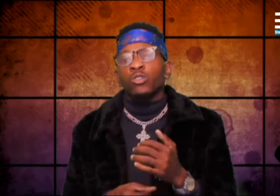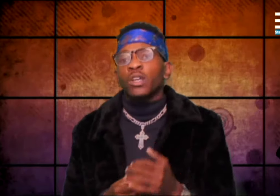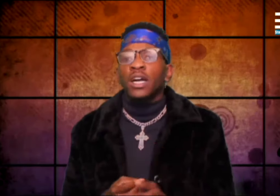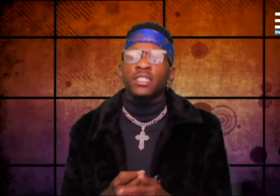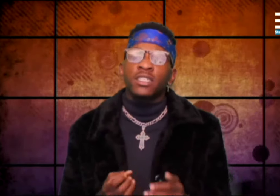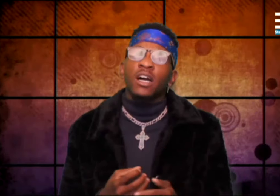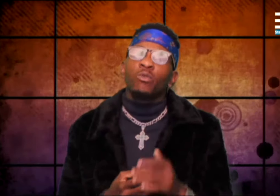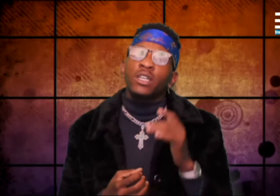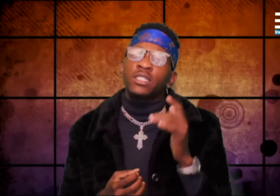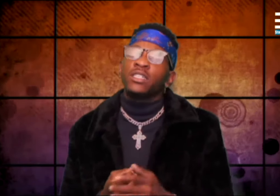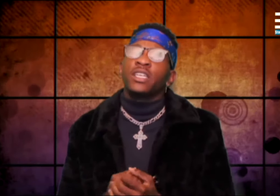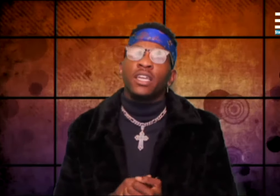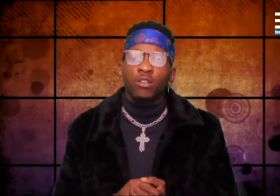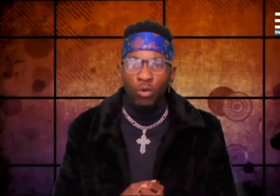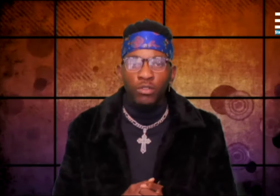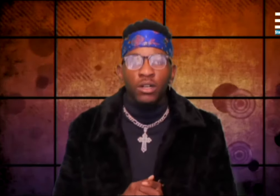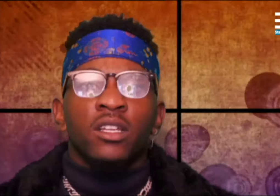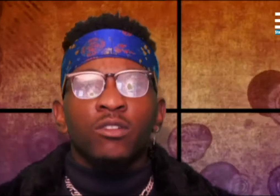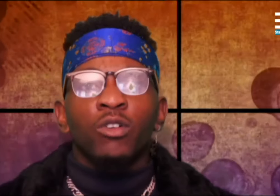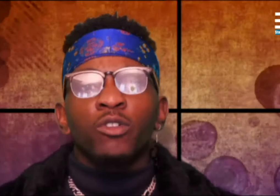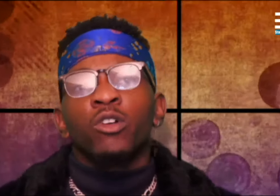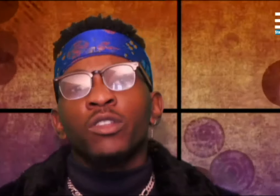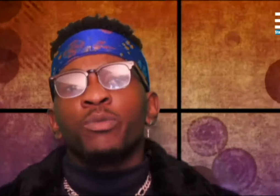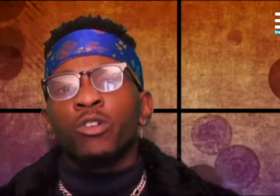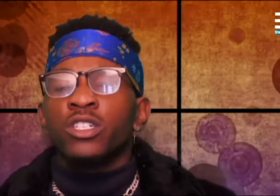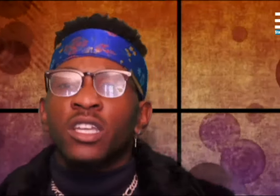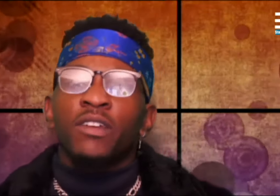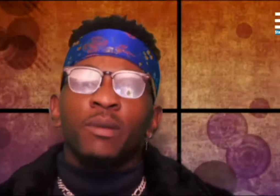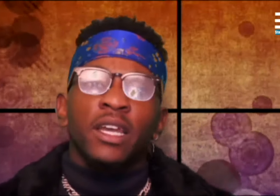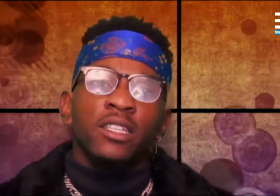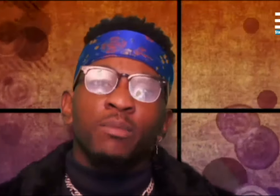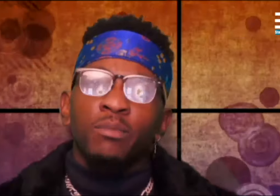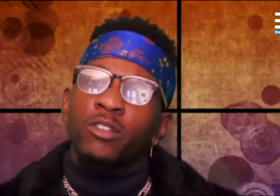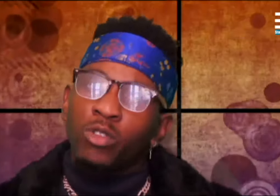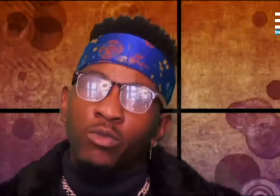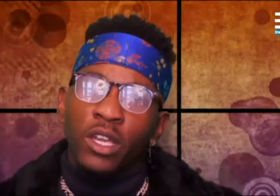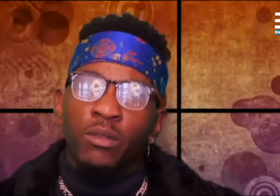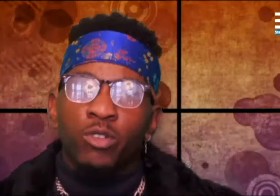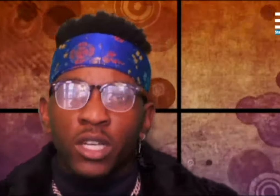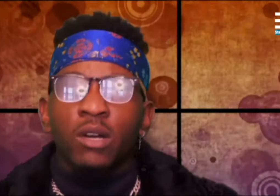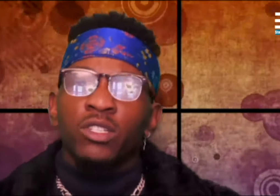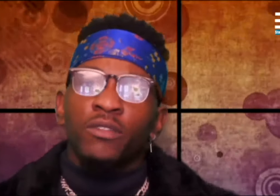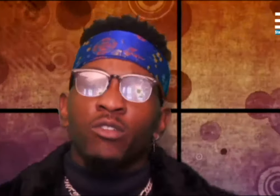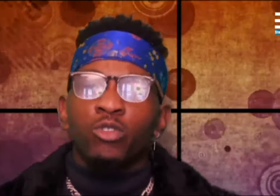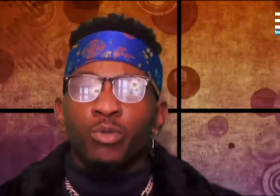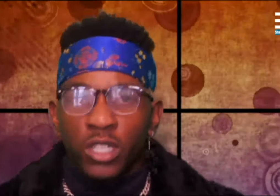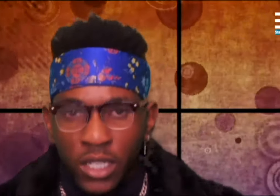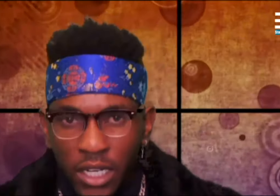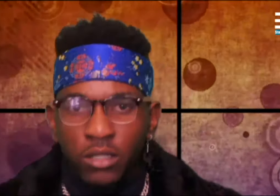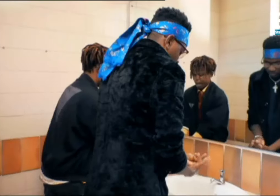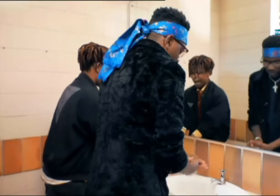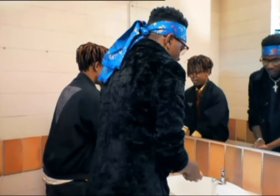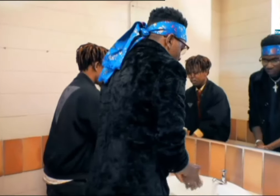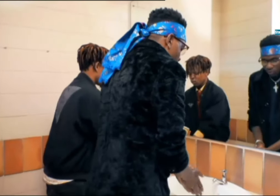this. Because we can't sit down while it's still taking over. Let's all follow all the precautions given by the health department so that we can protect ourselves and also